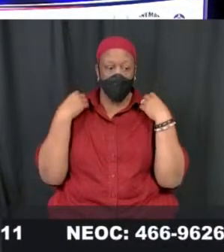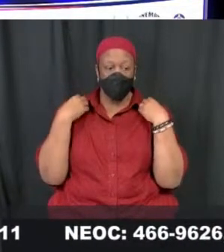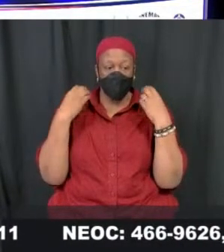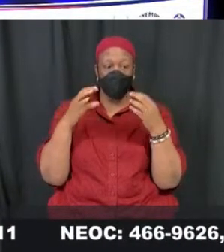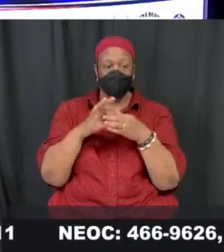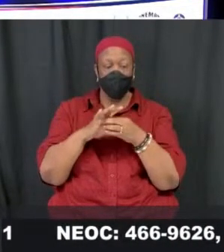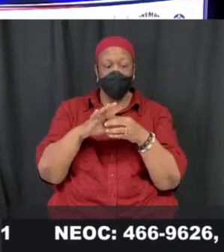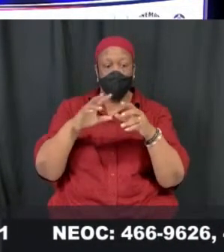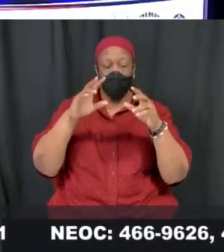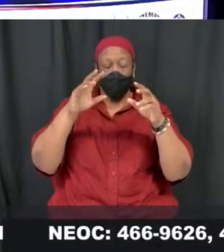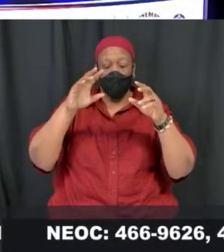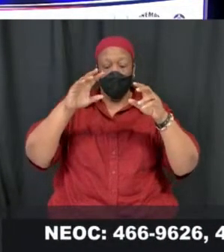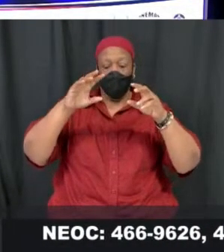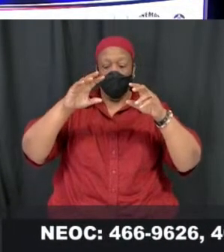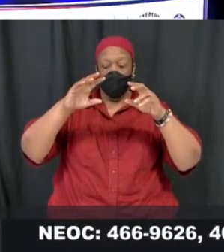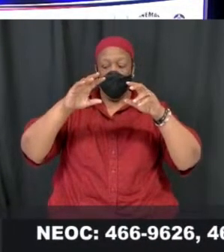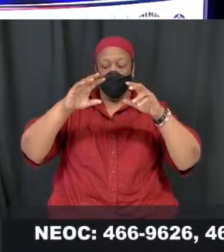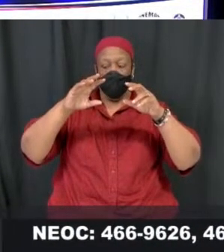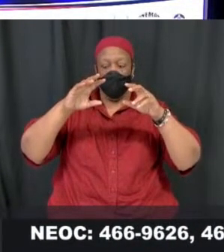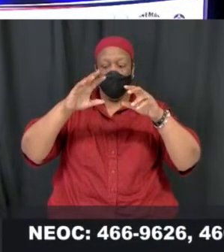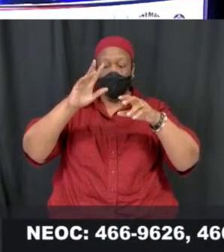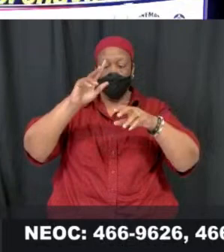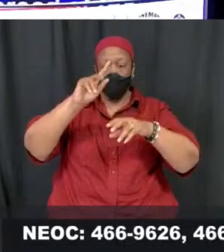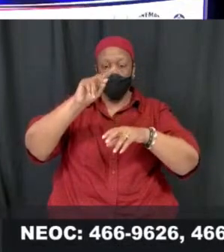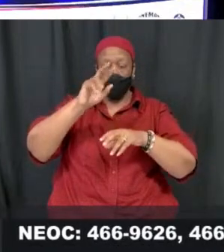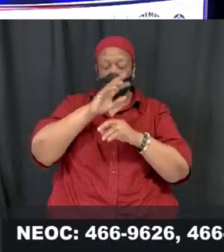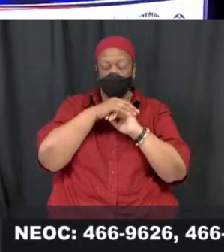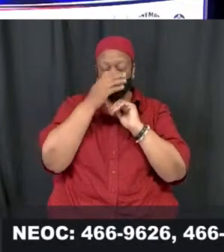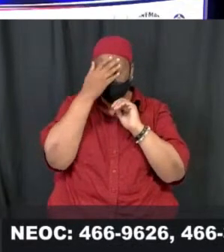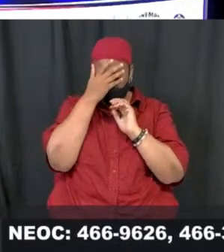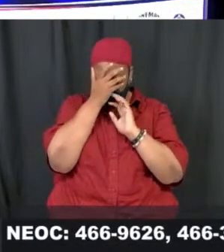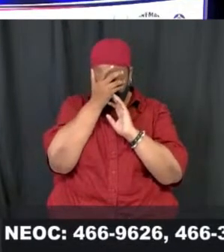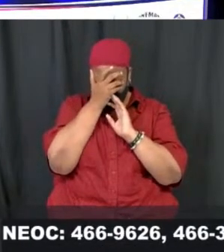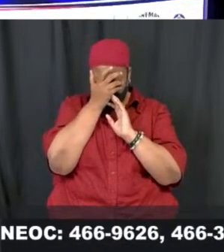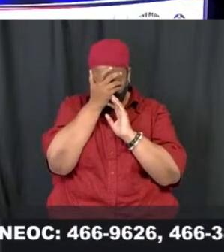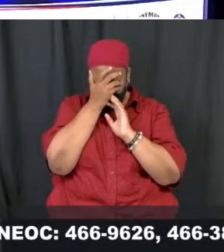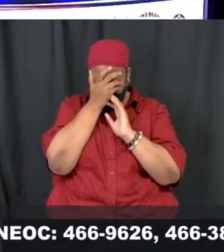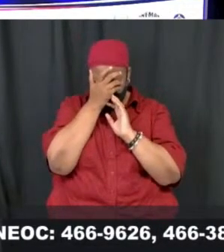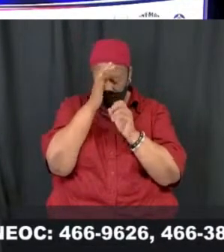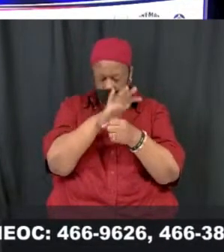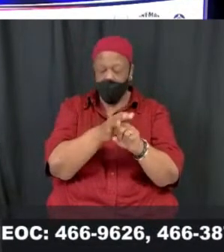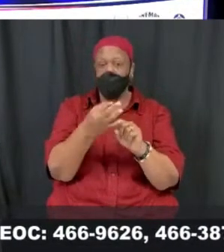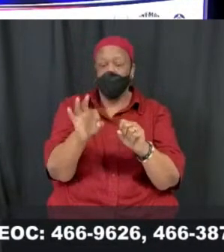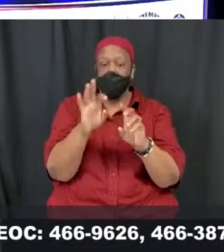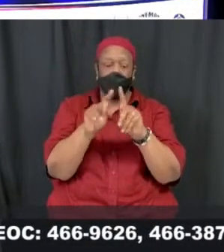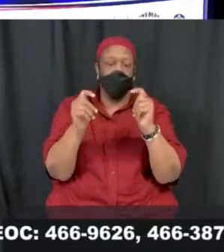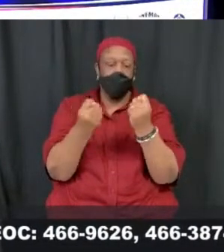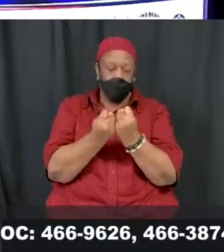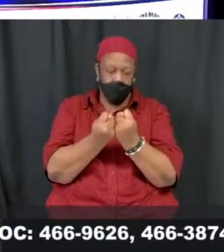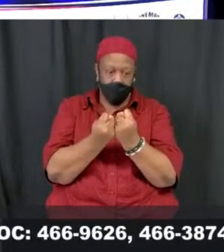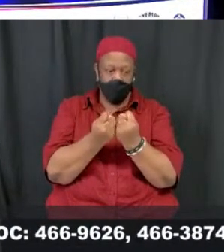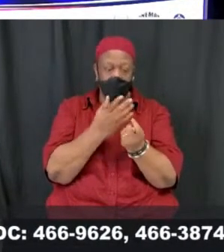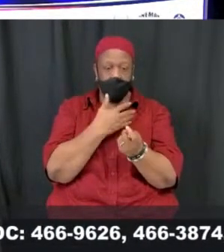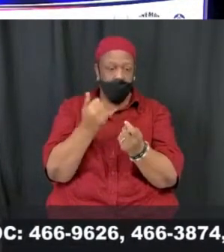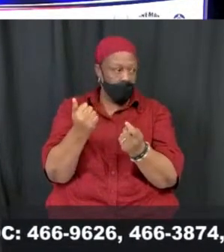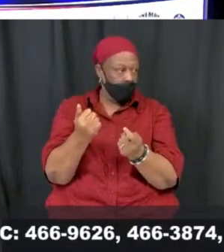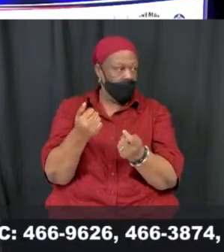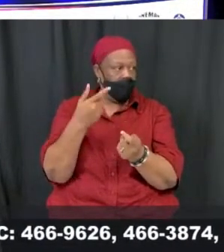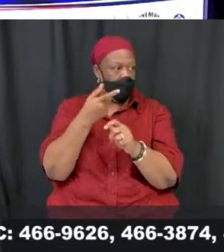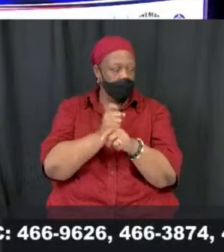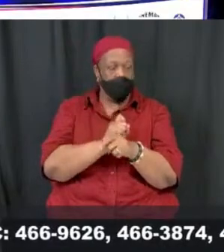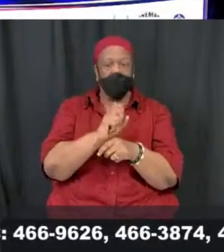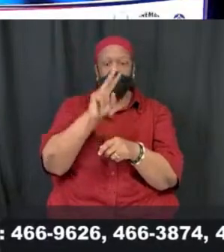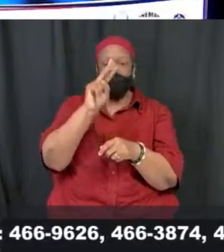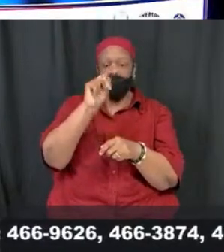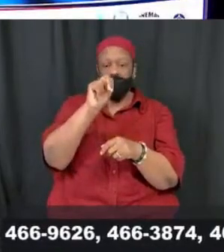National COVID-19 Task Force and the National Disaster Coordinator at NEMA, to give us his